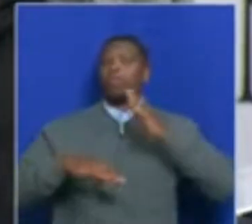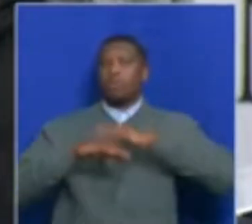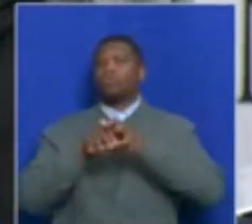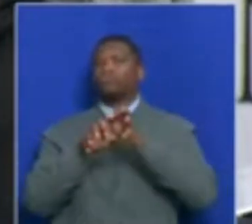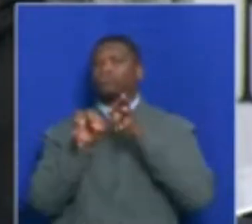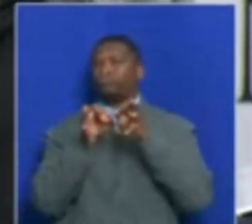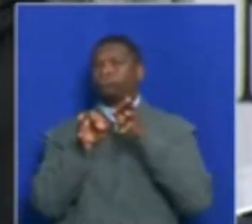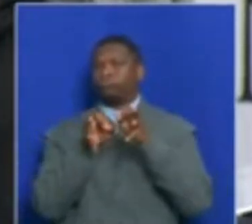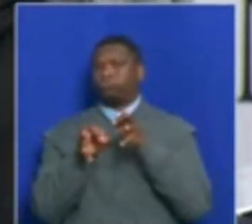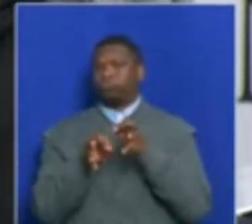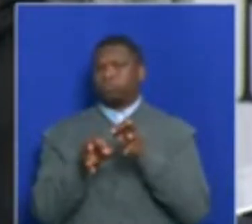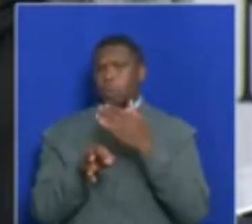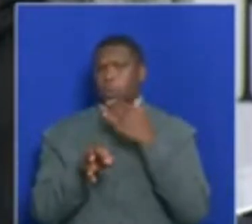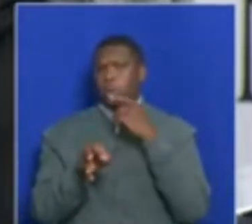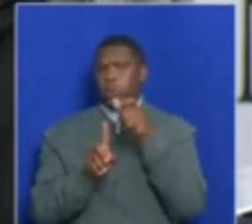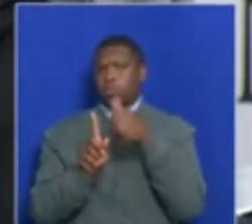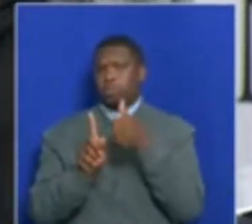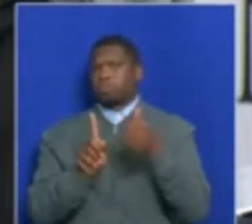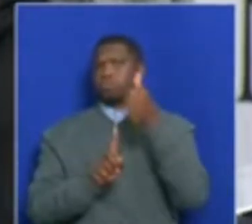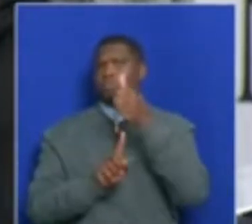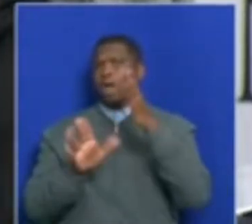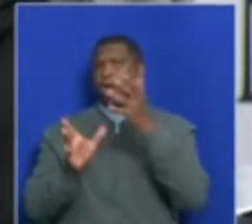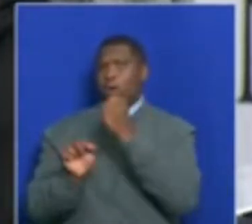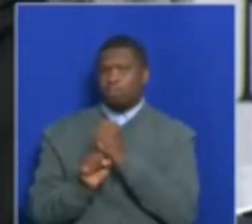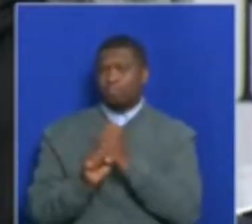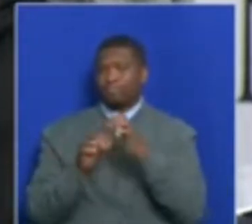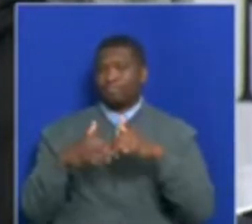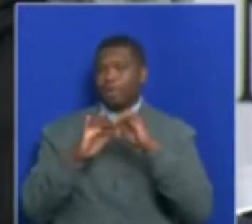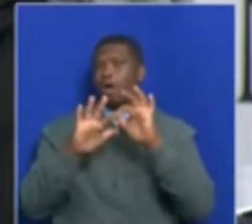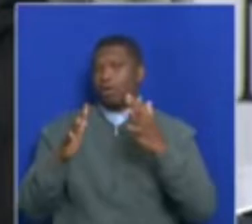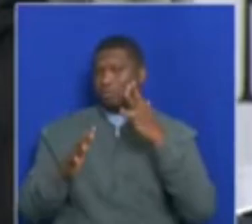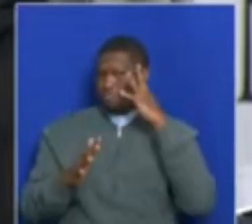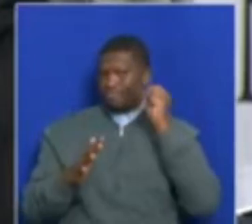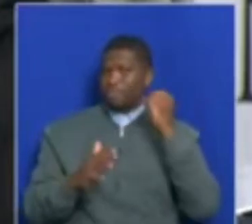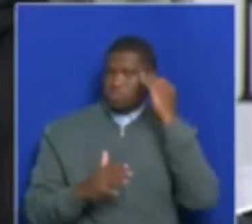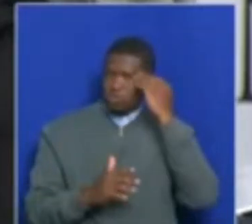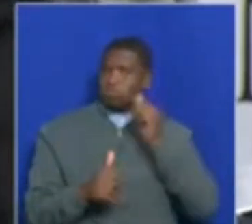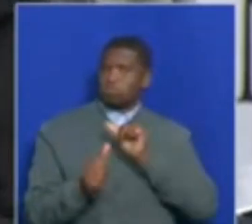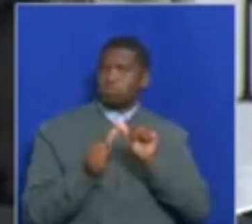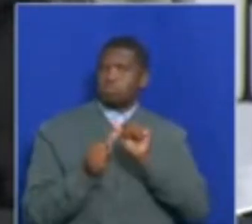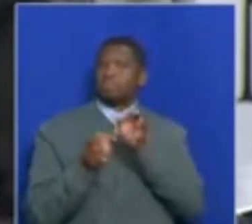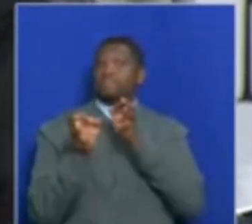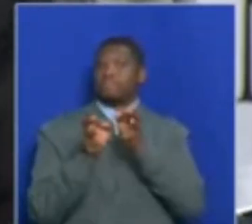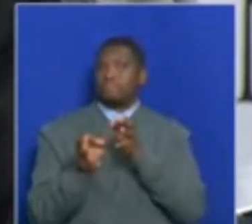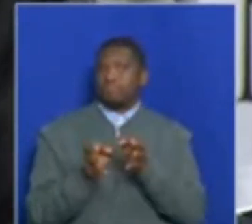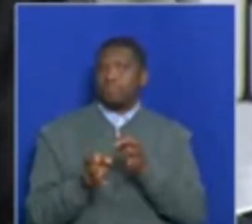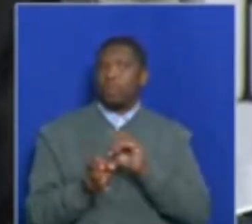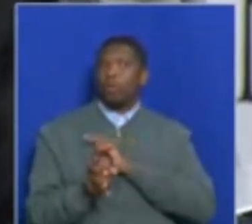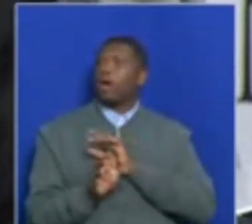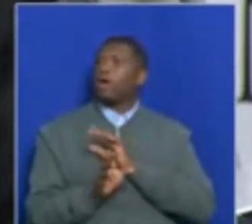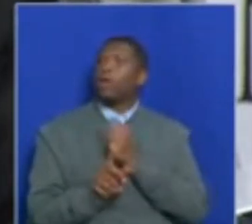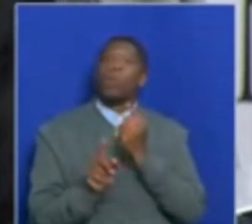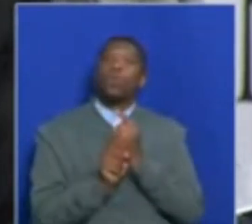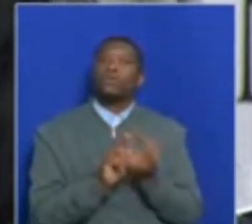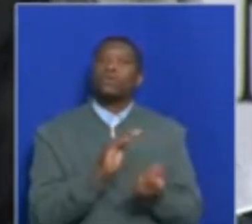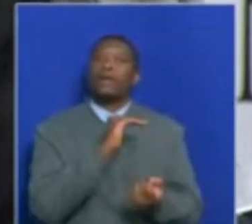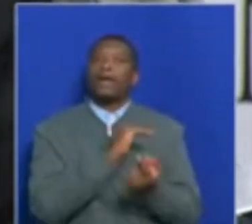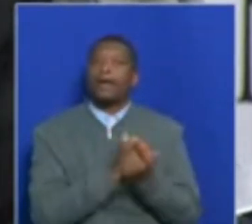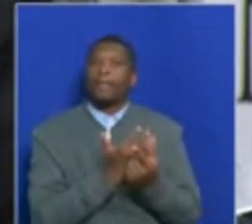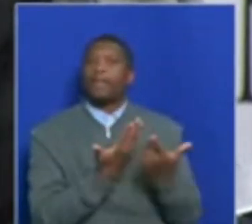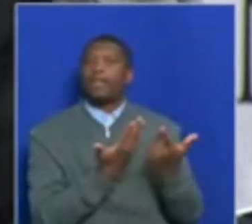details on how the task team was formed. Because on every shooting that took place with the task